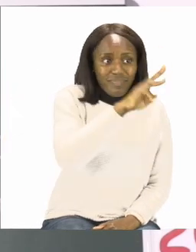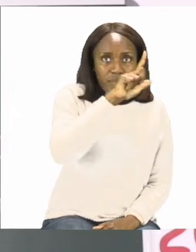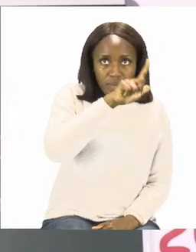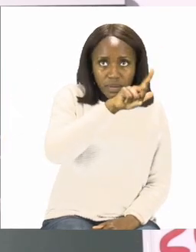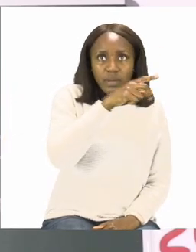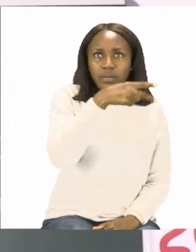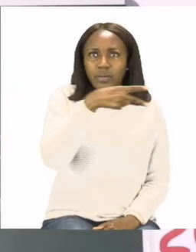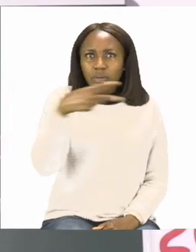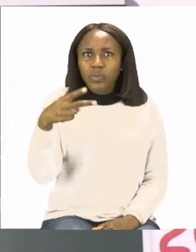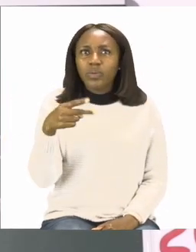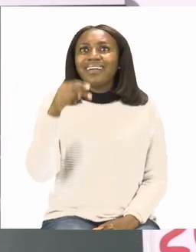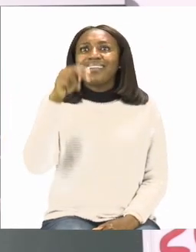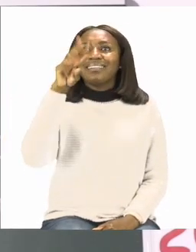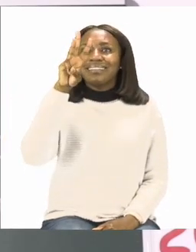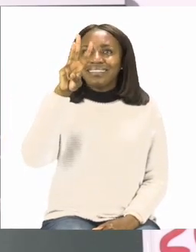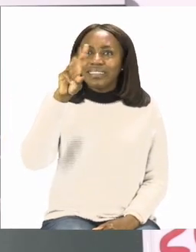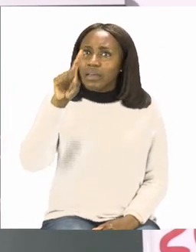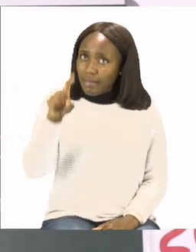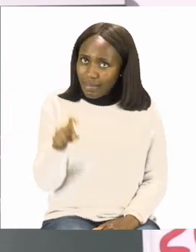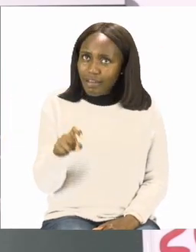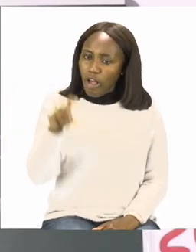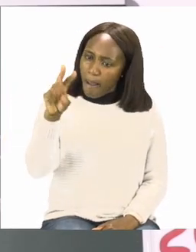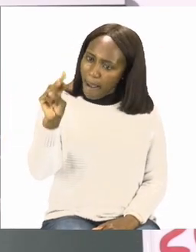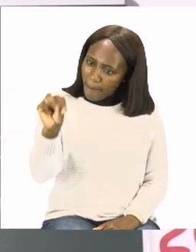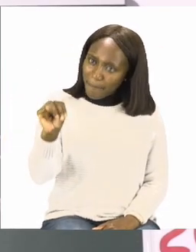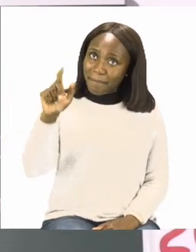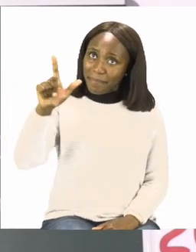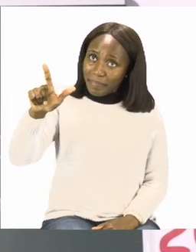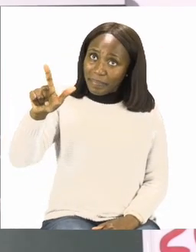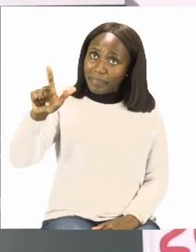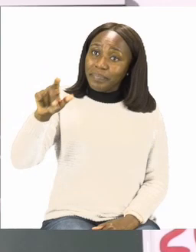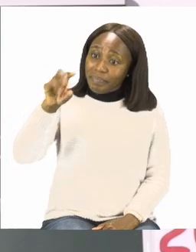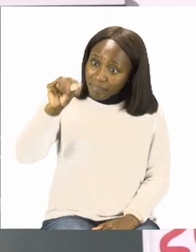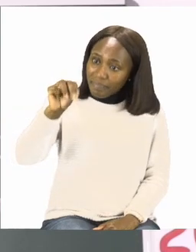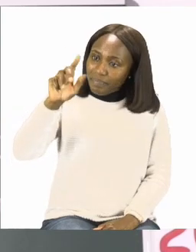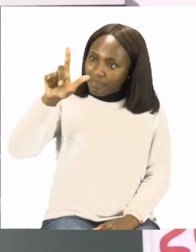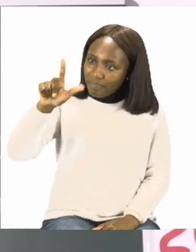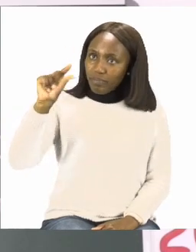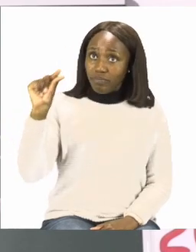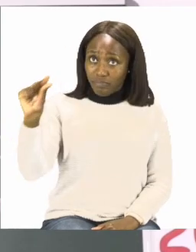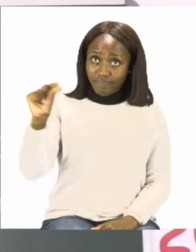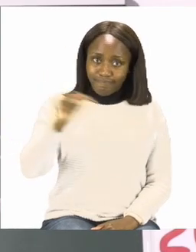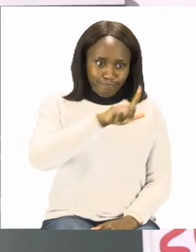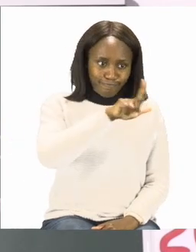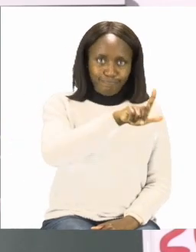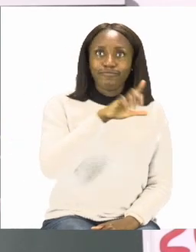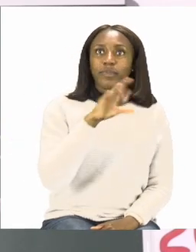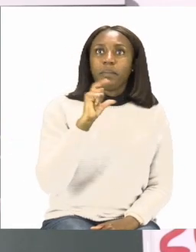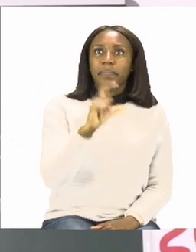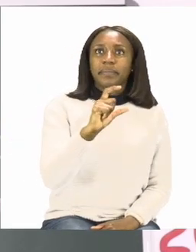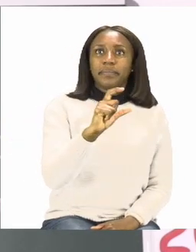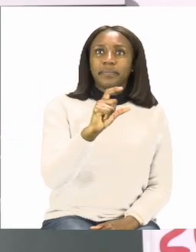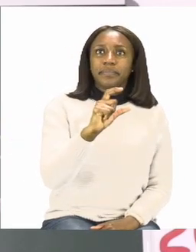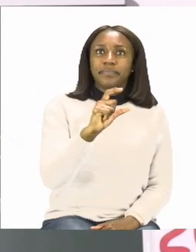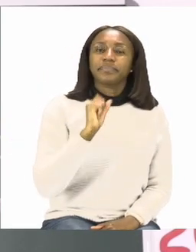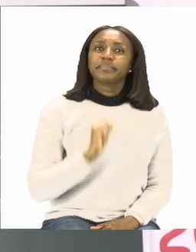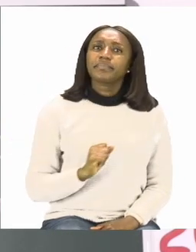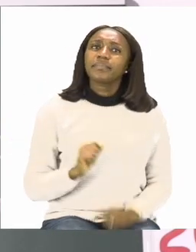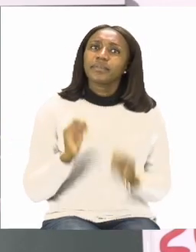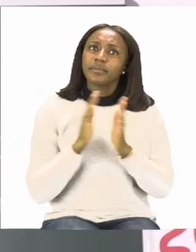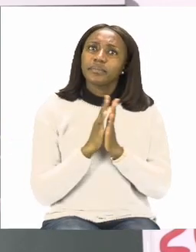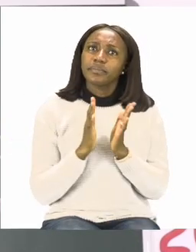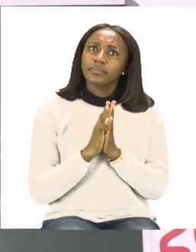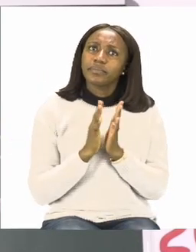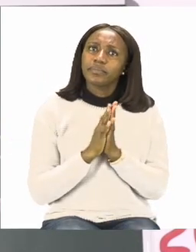liters, then that means we have 3,000 milliliters. Now don't forget, boys and